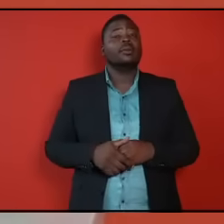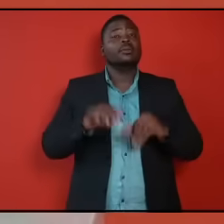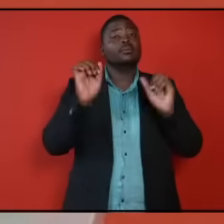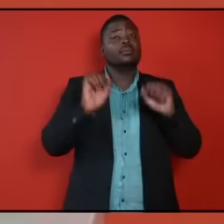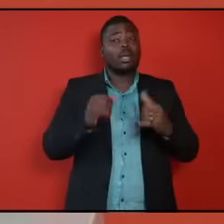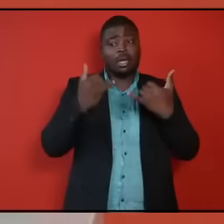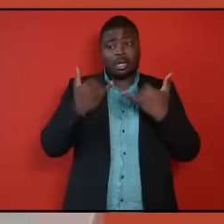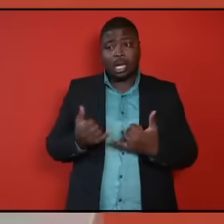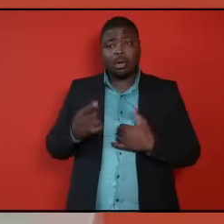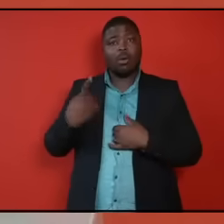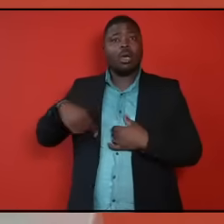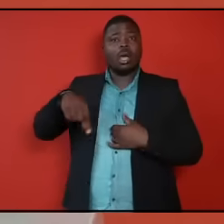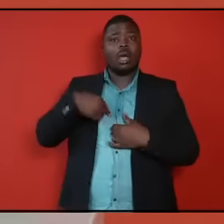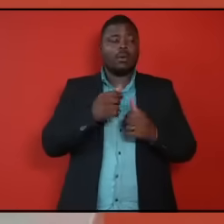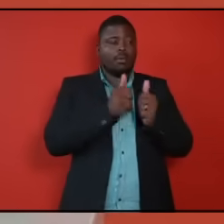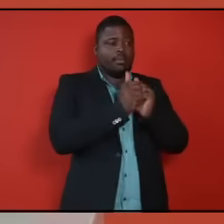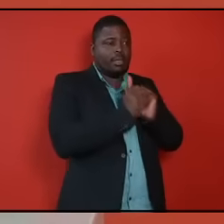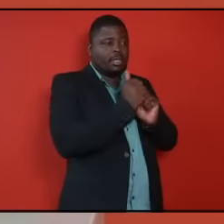eggs.